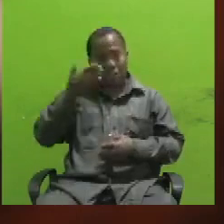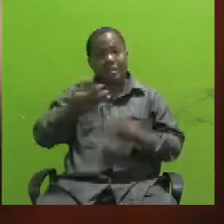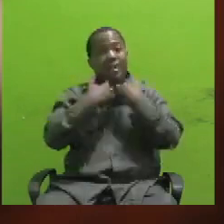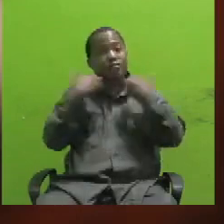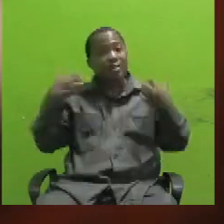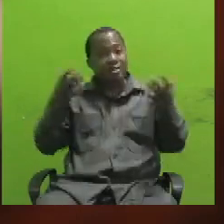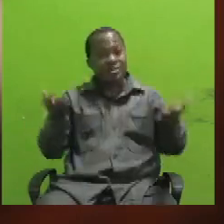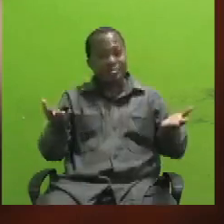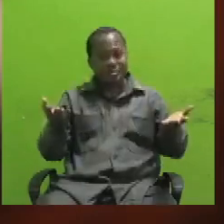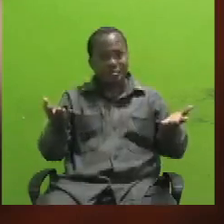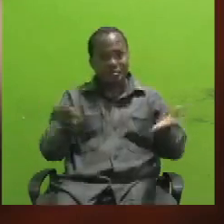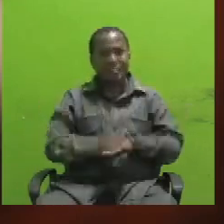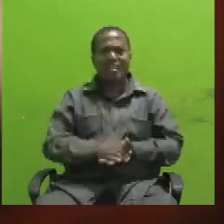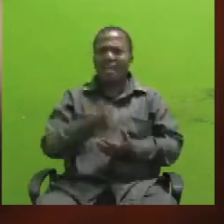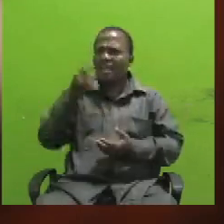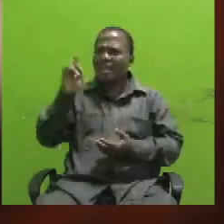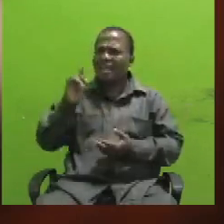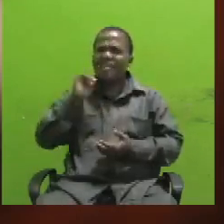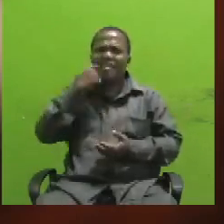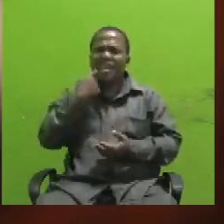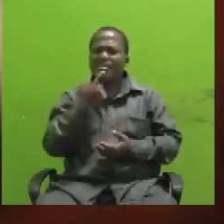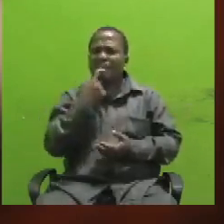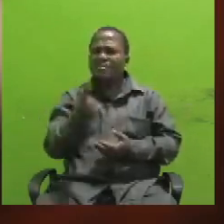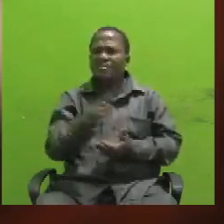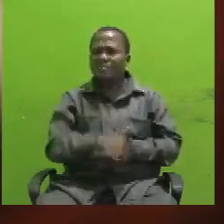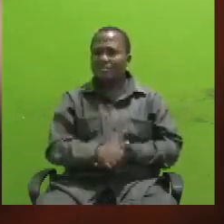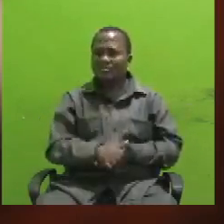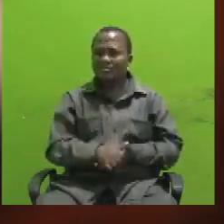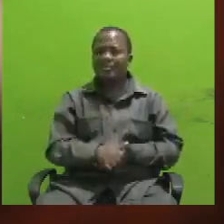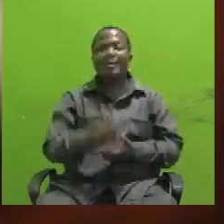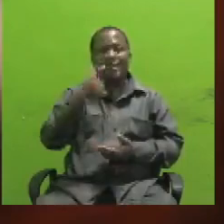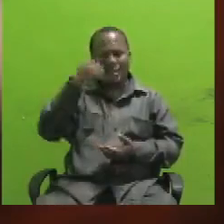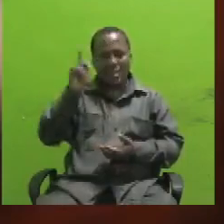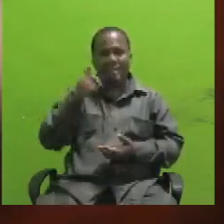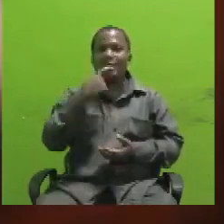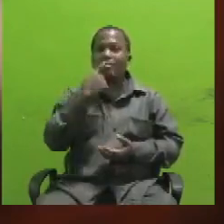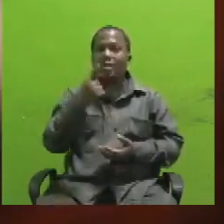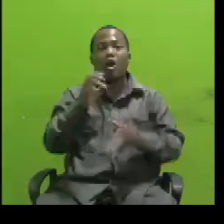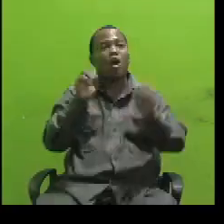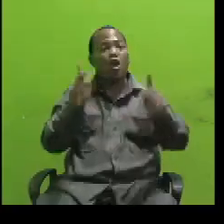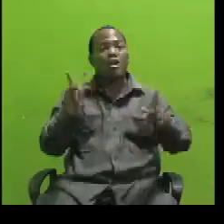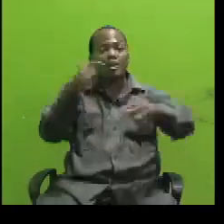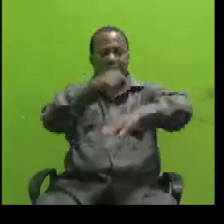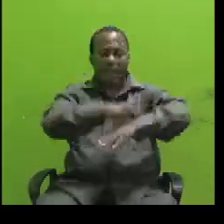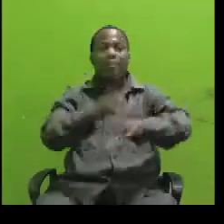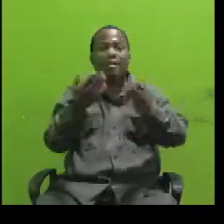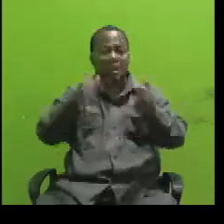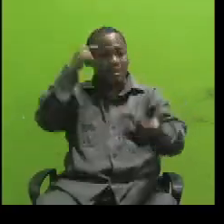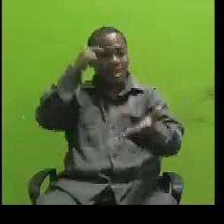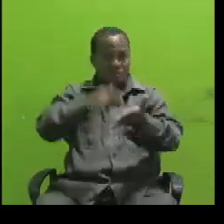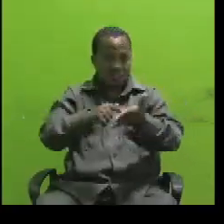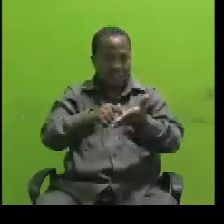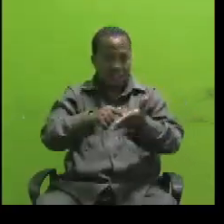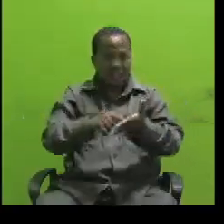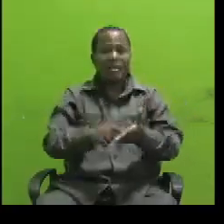Try. Yes, try to tell me. Yes, speak up. Okay, time can be defined as